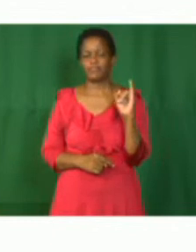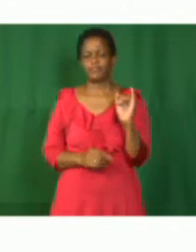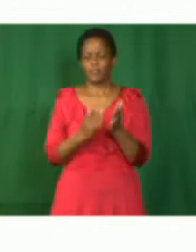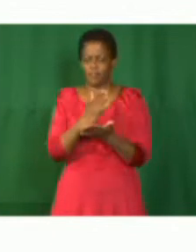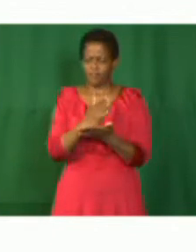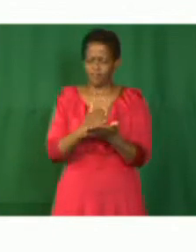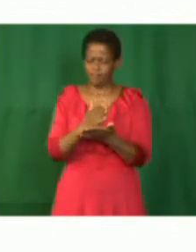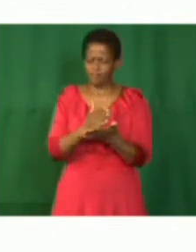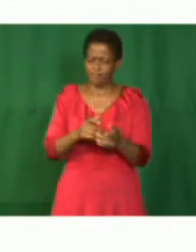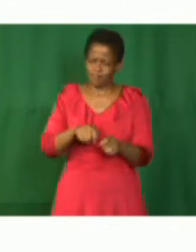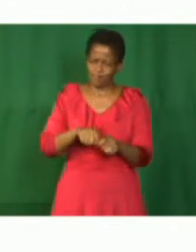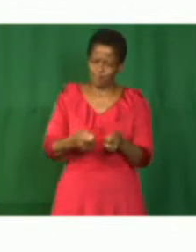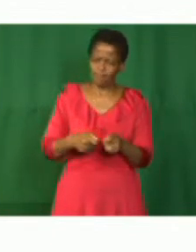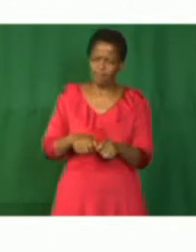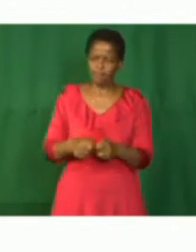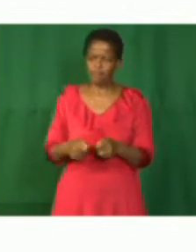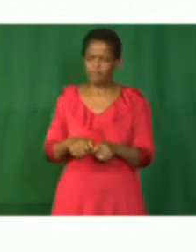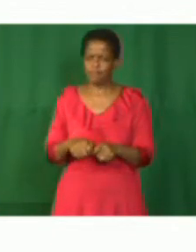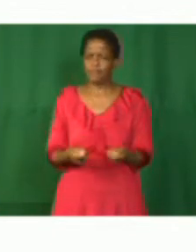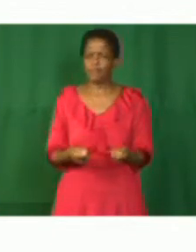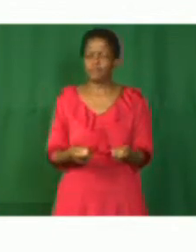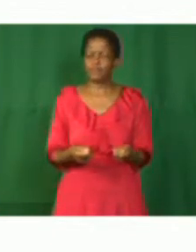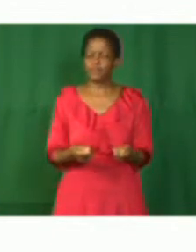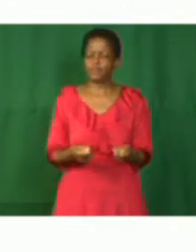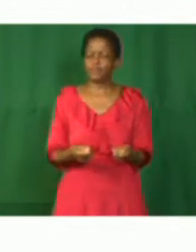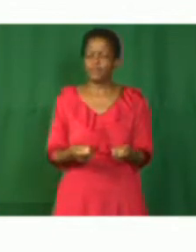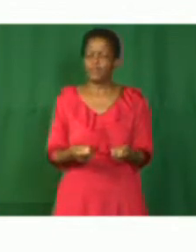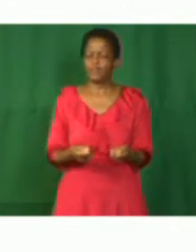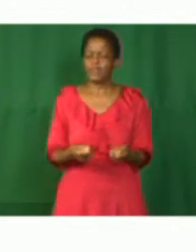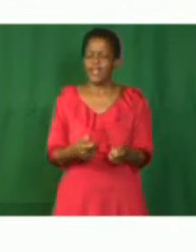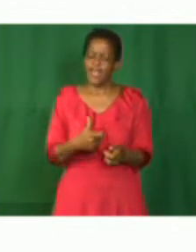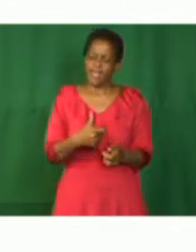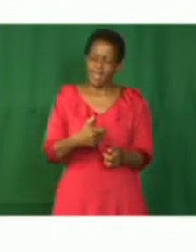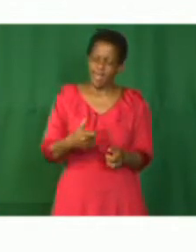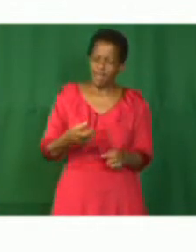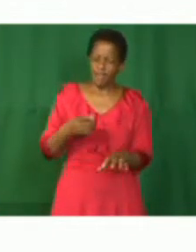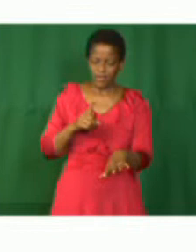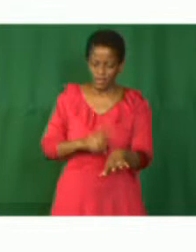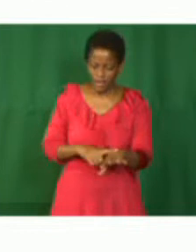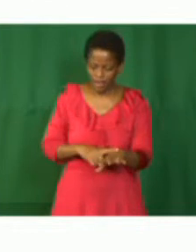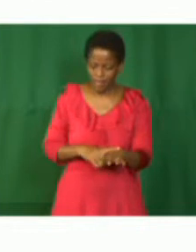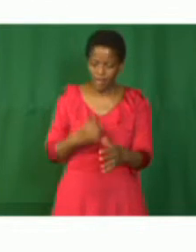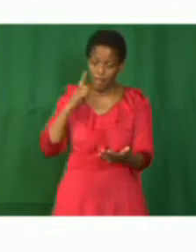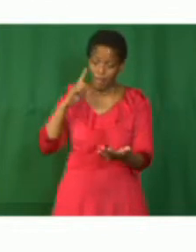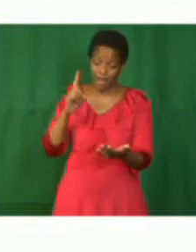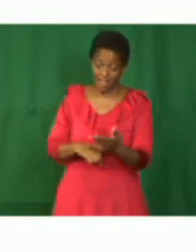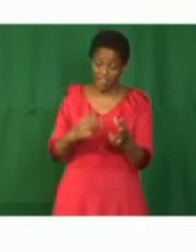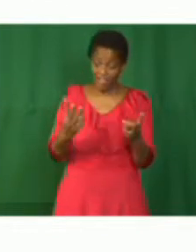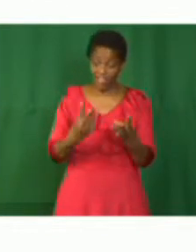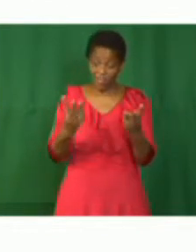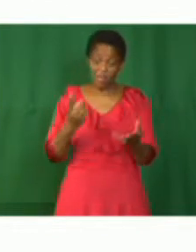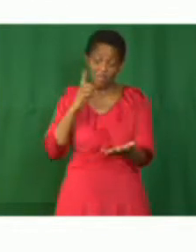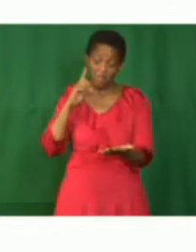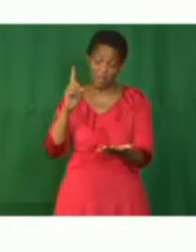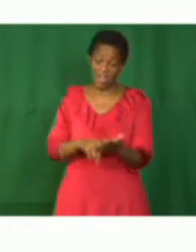Every time when the believers met, they